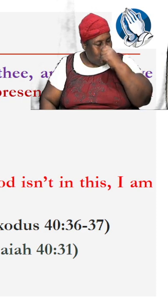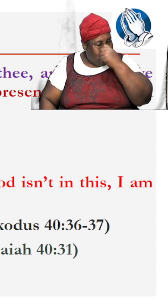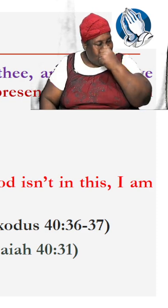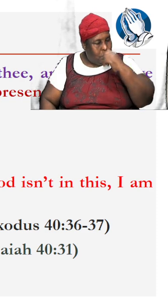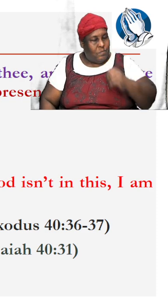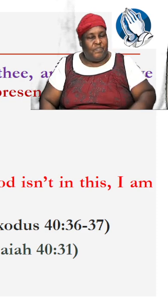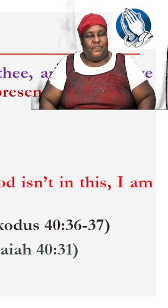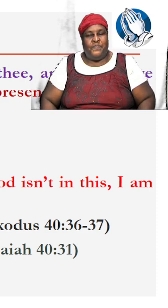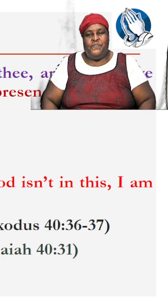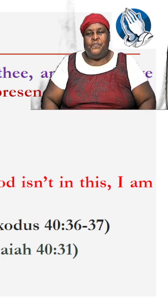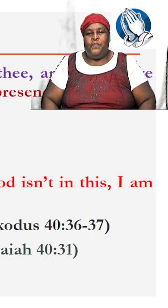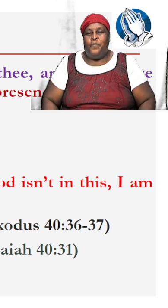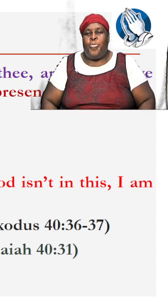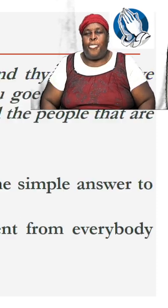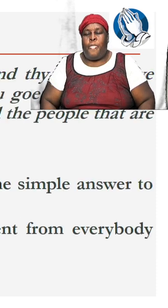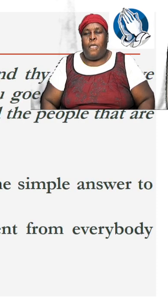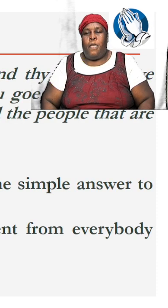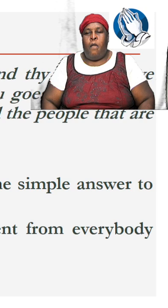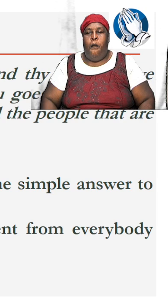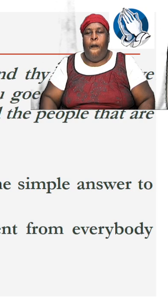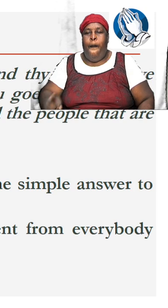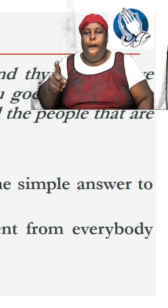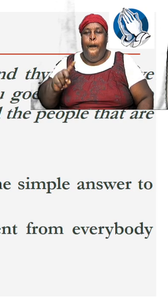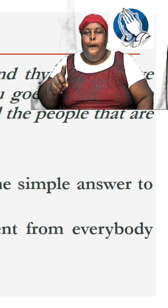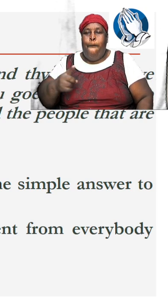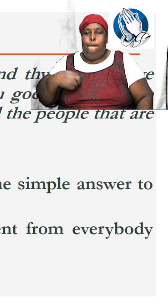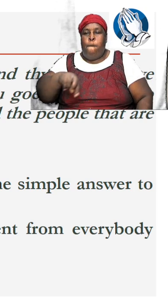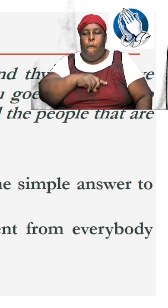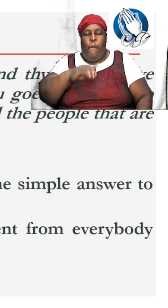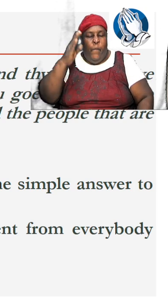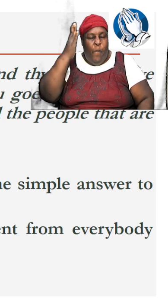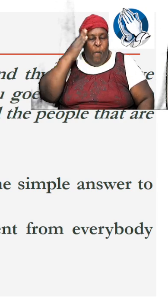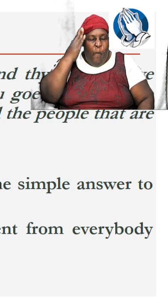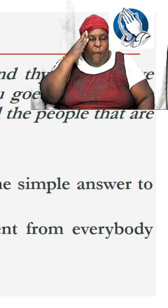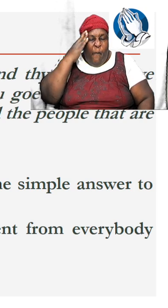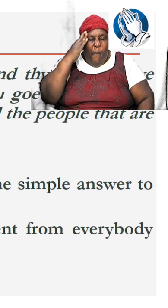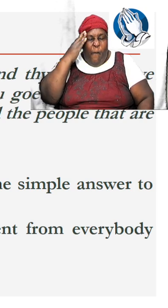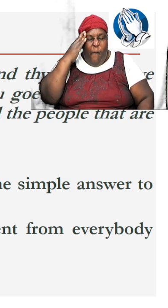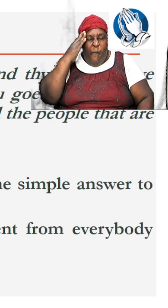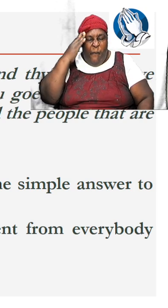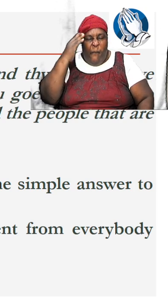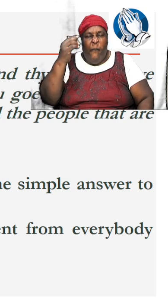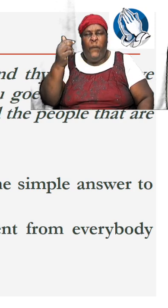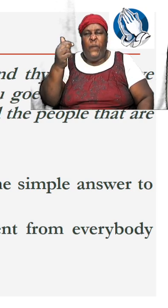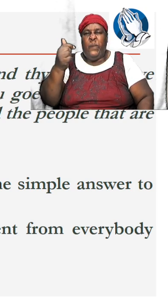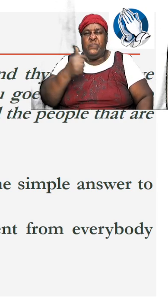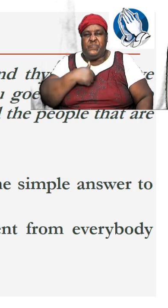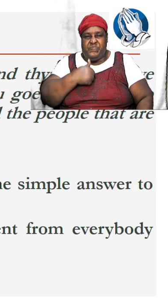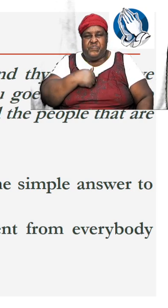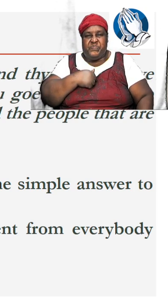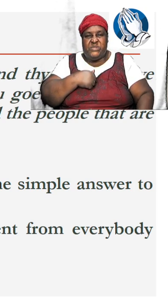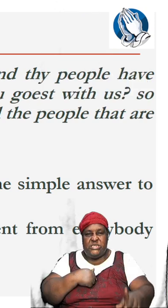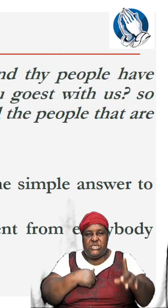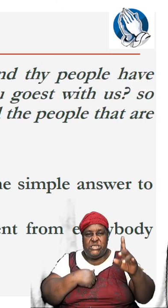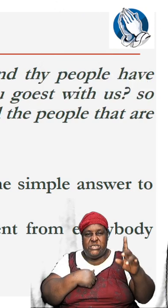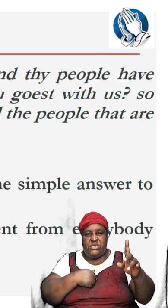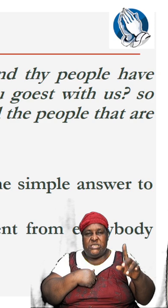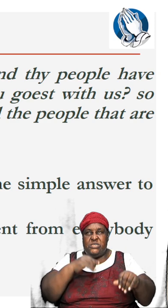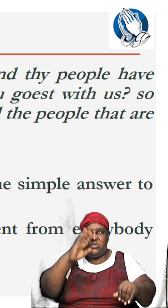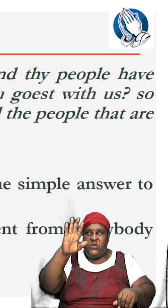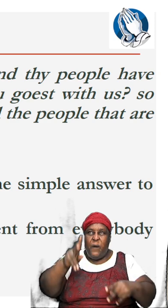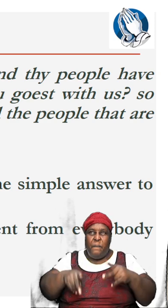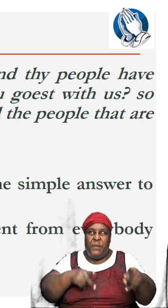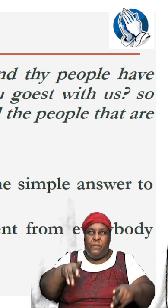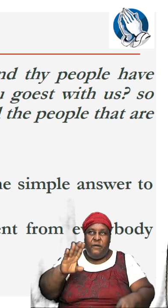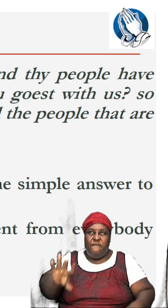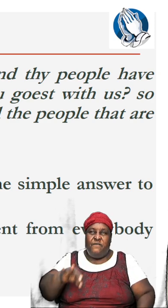says, "For wherein shall it be known, praise God, that I and thy people have found grace in thy